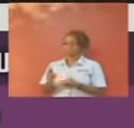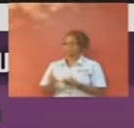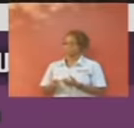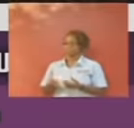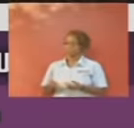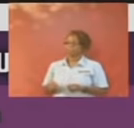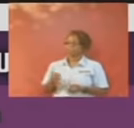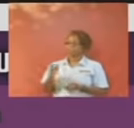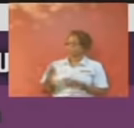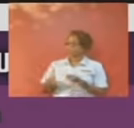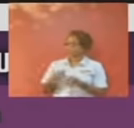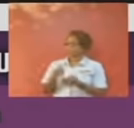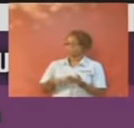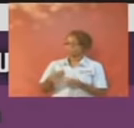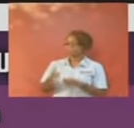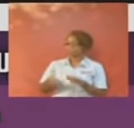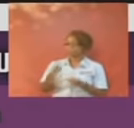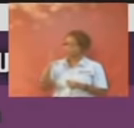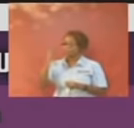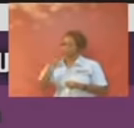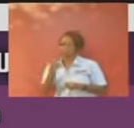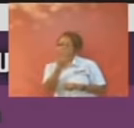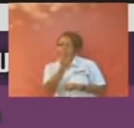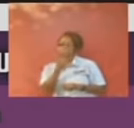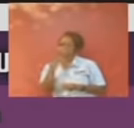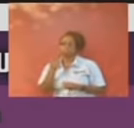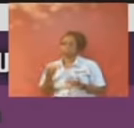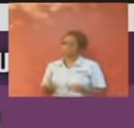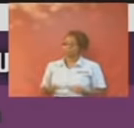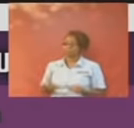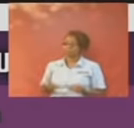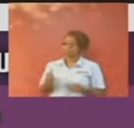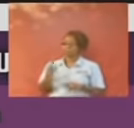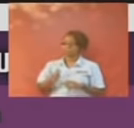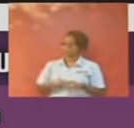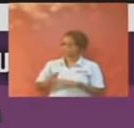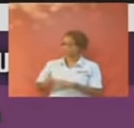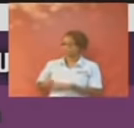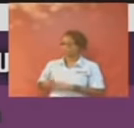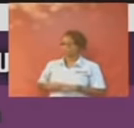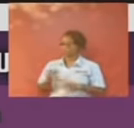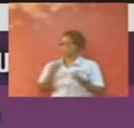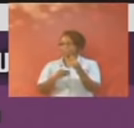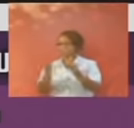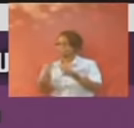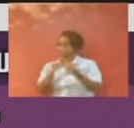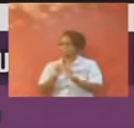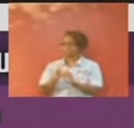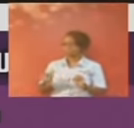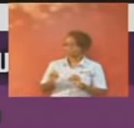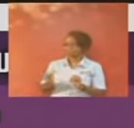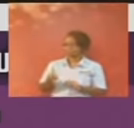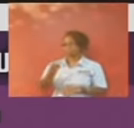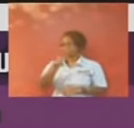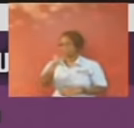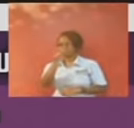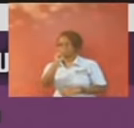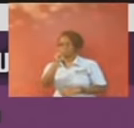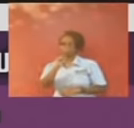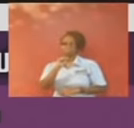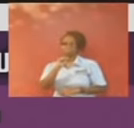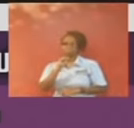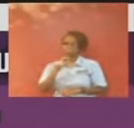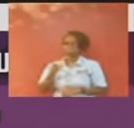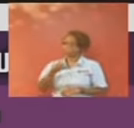now back at dining at 50%, but no alcohol. And so we know the argument that the bars are putting forth. But people, the